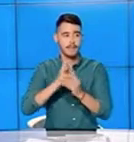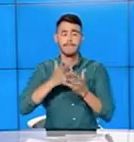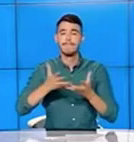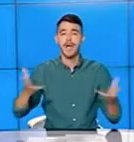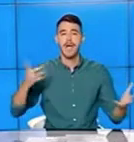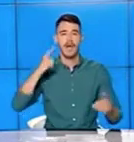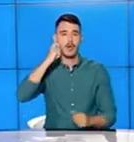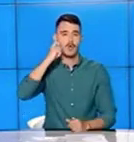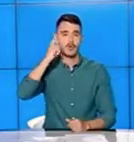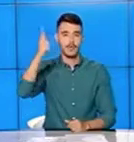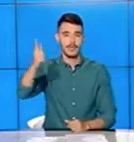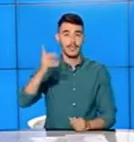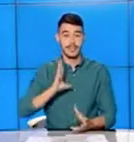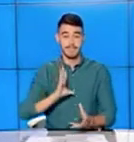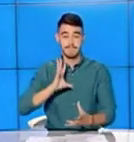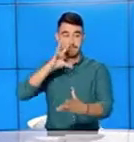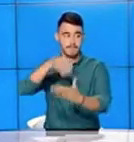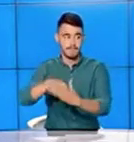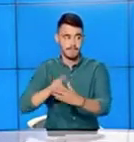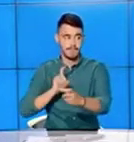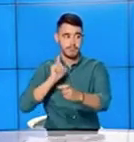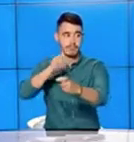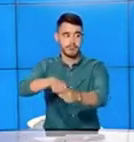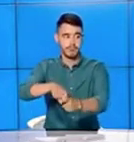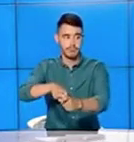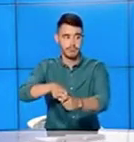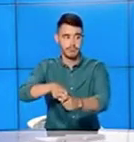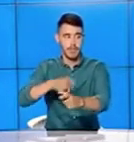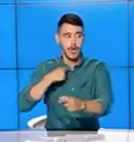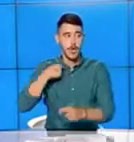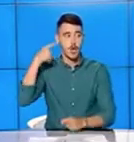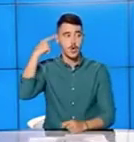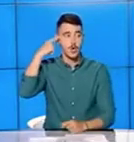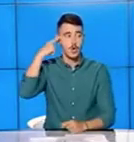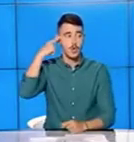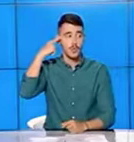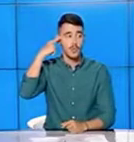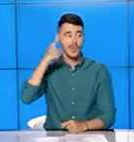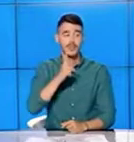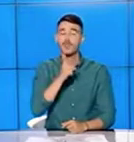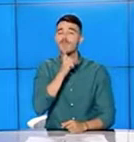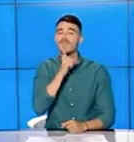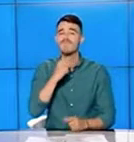evening that I think was either at Drury Lane or at